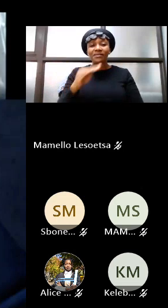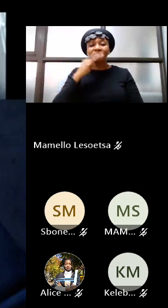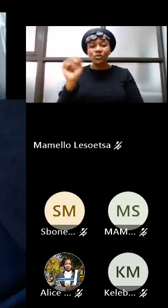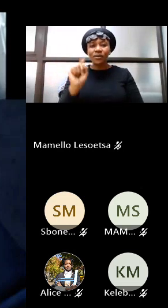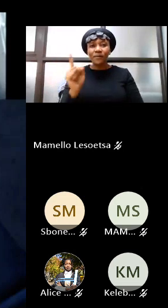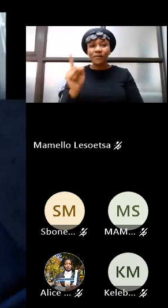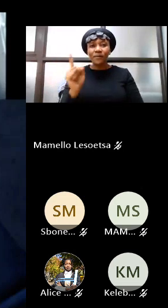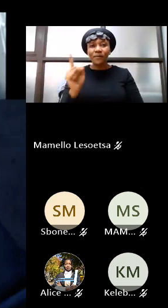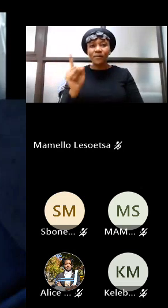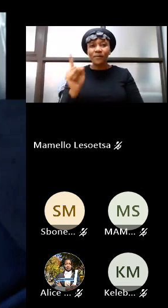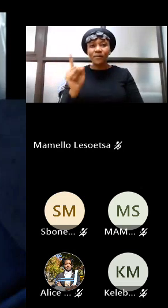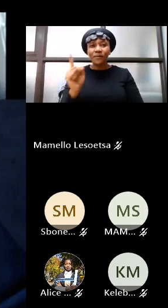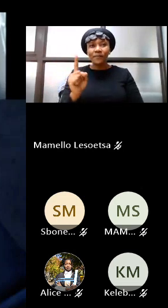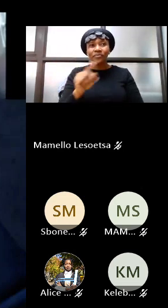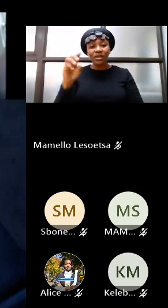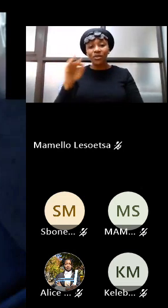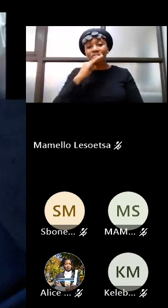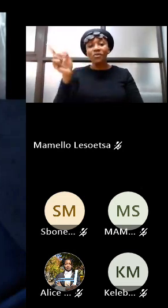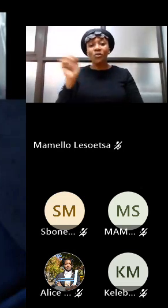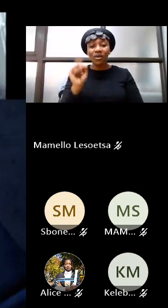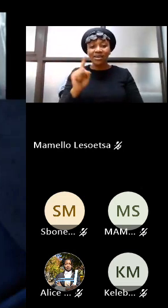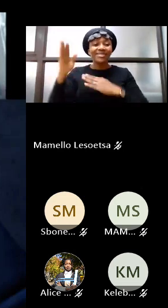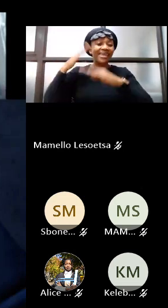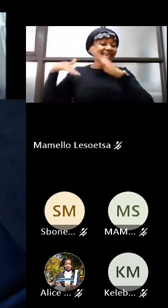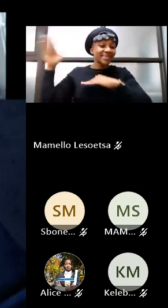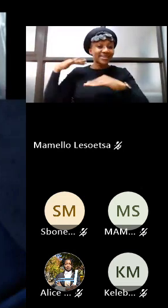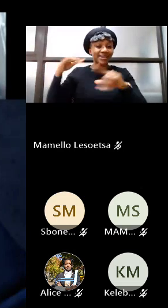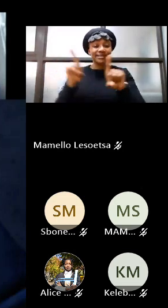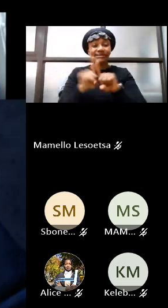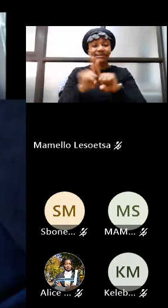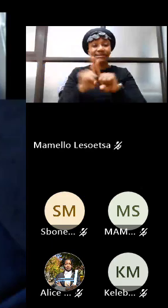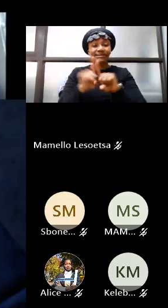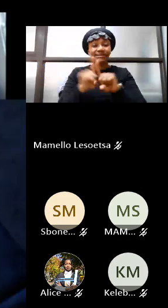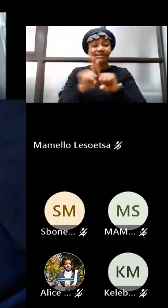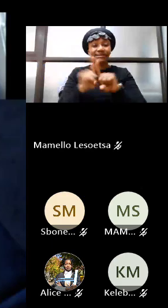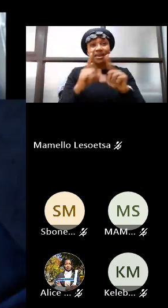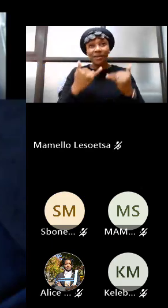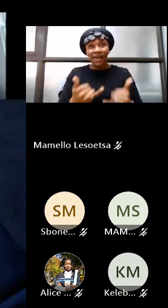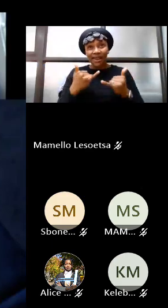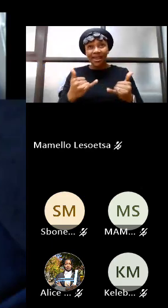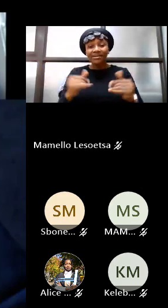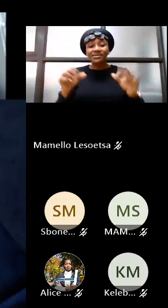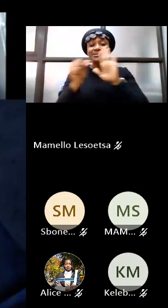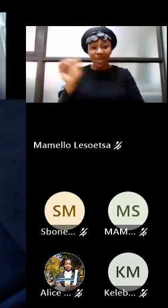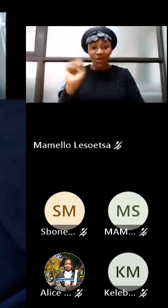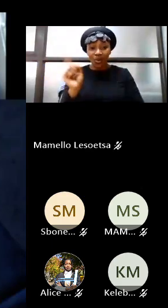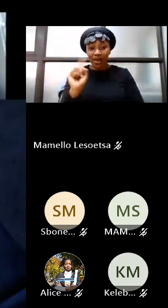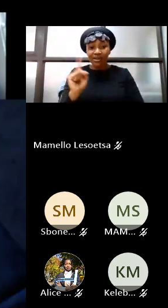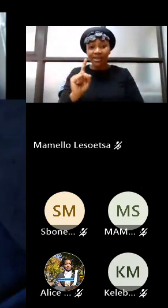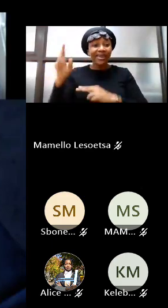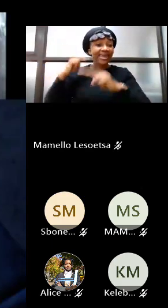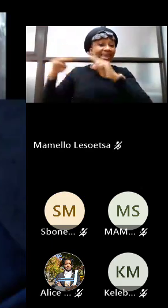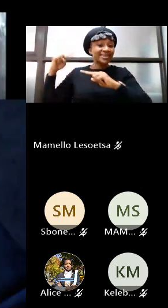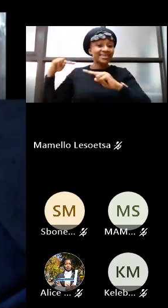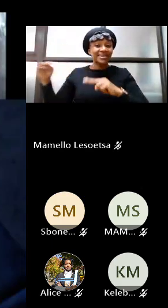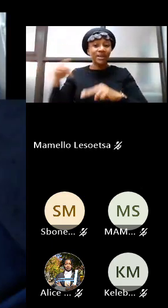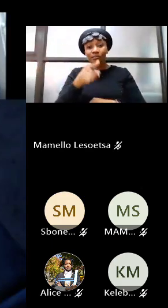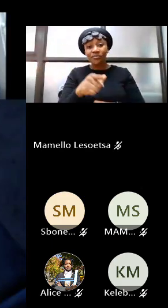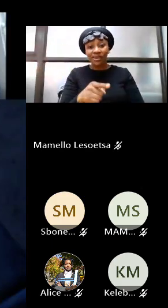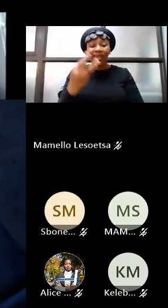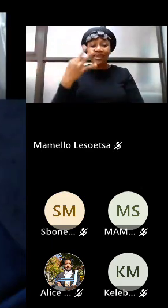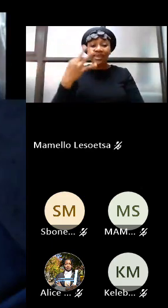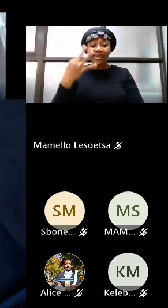the history and the current status. You see here Florcita, that's a girl, she's